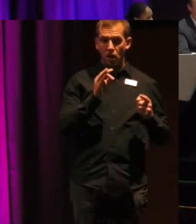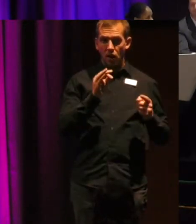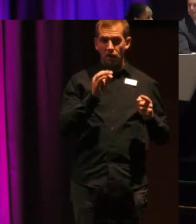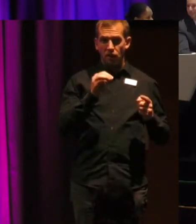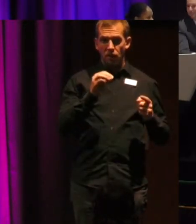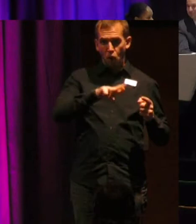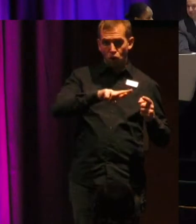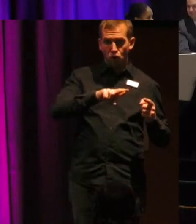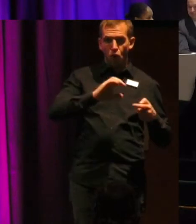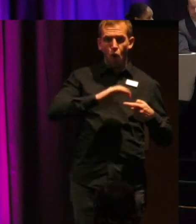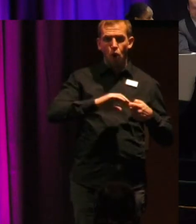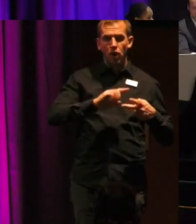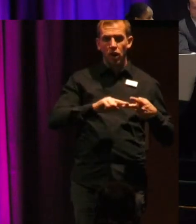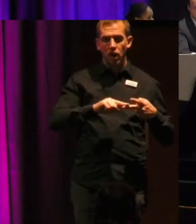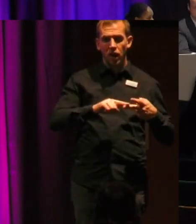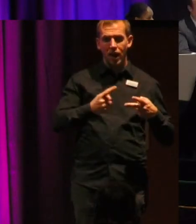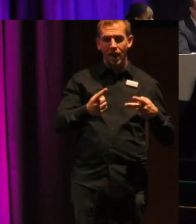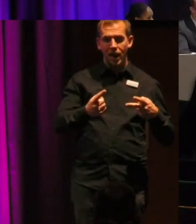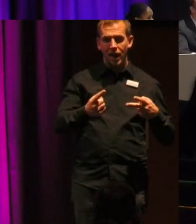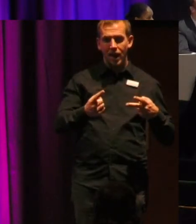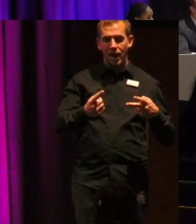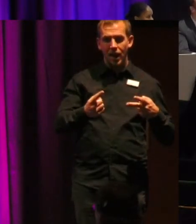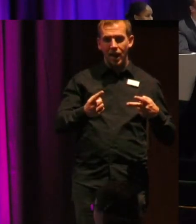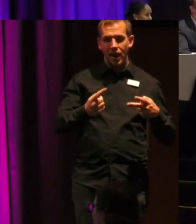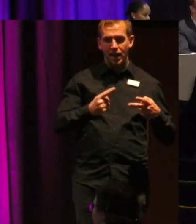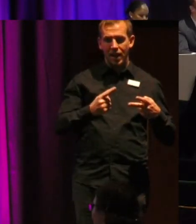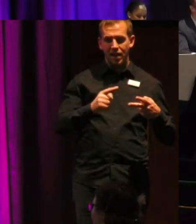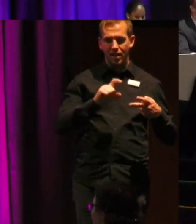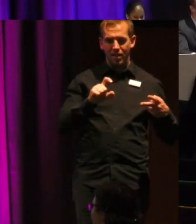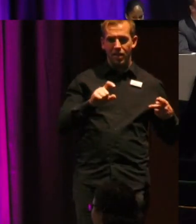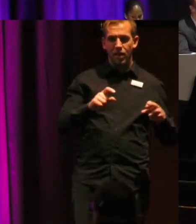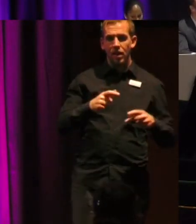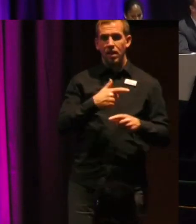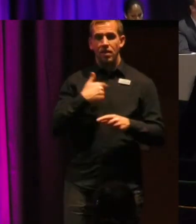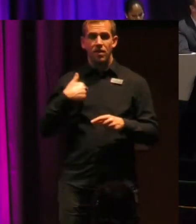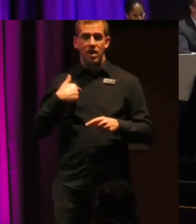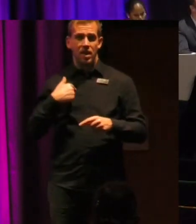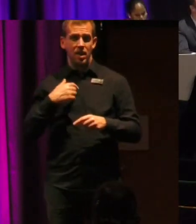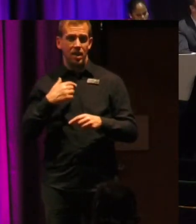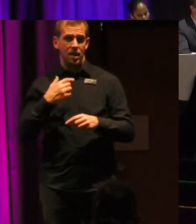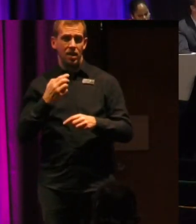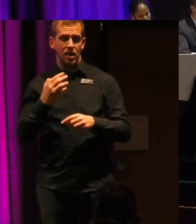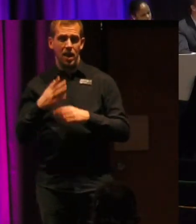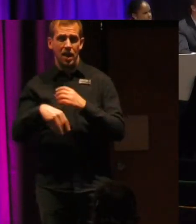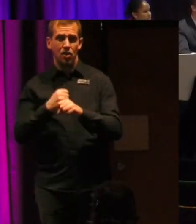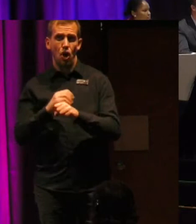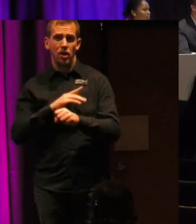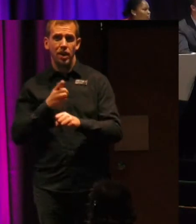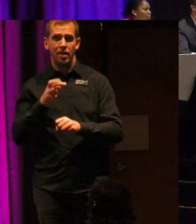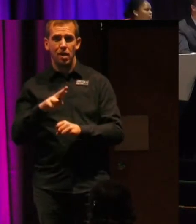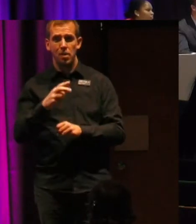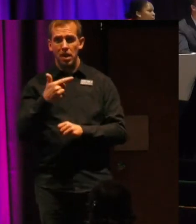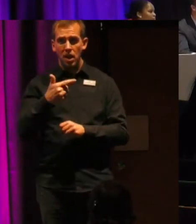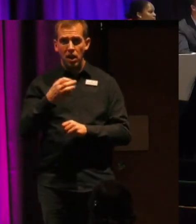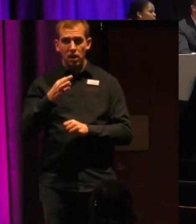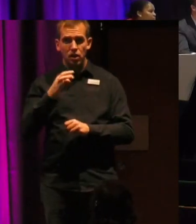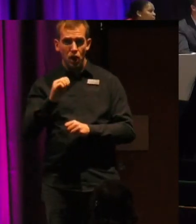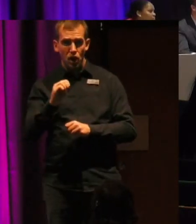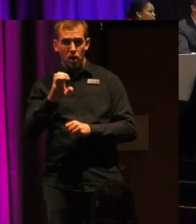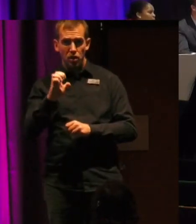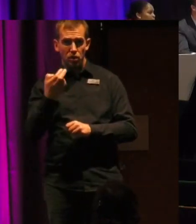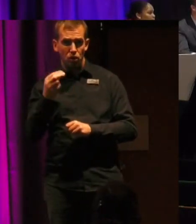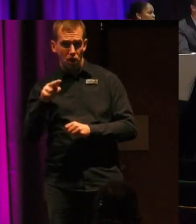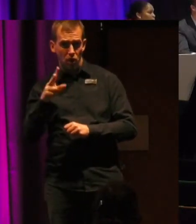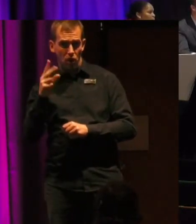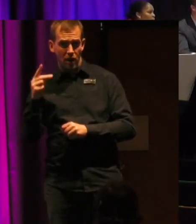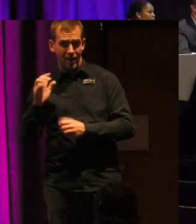Friends. In my country you have the newspapers, the Daily Express, the Sun. Yeah. As Thomas, you say that, it is